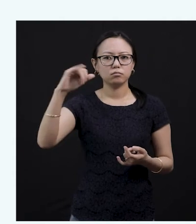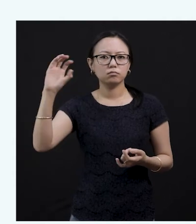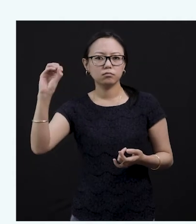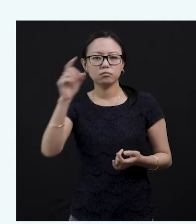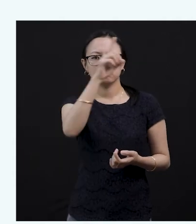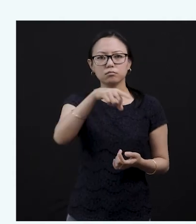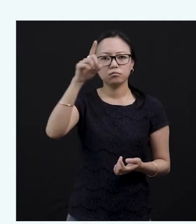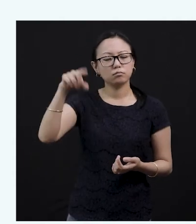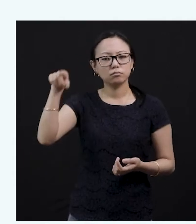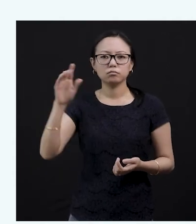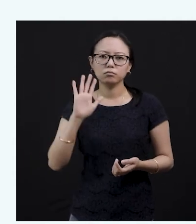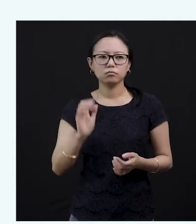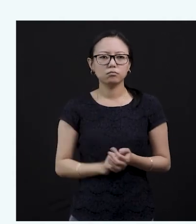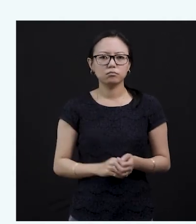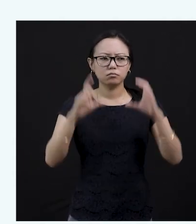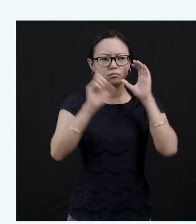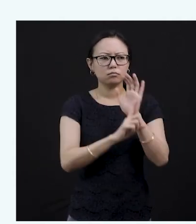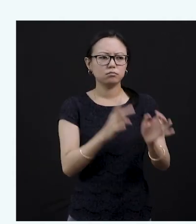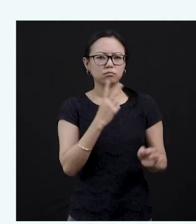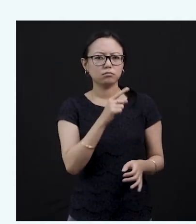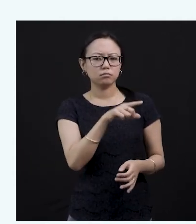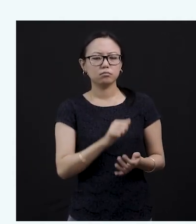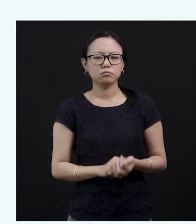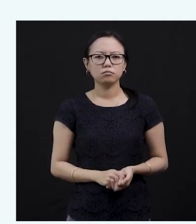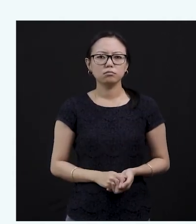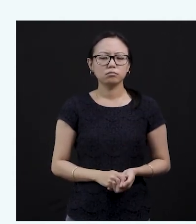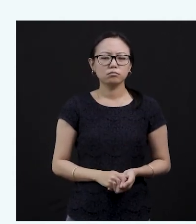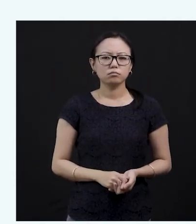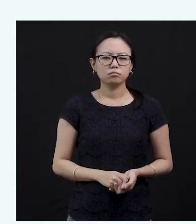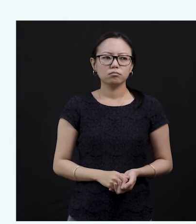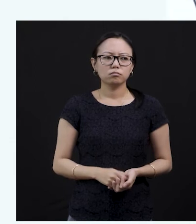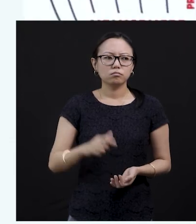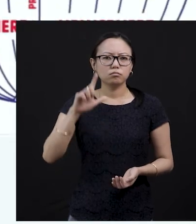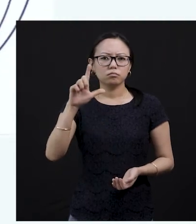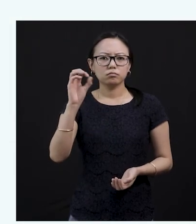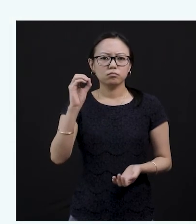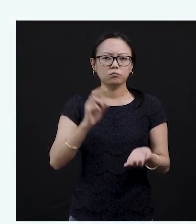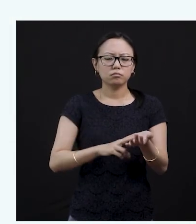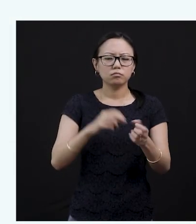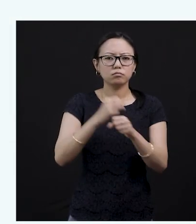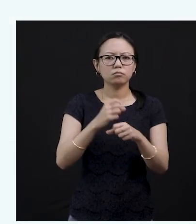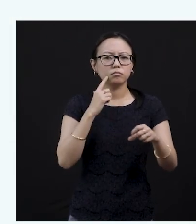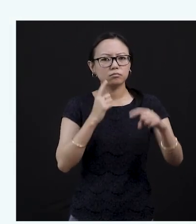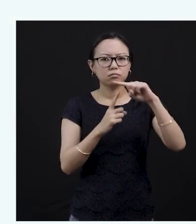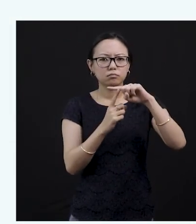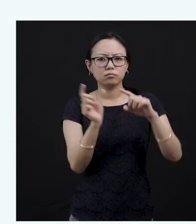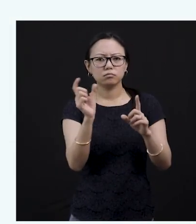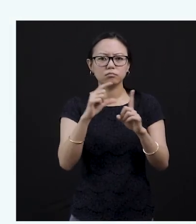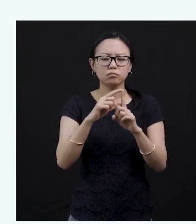the longitudes. Also, we have some important lines in the longitude.